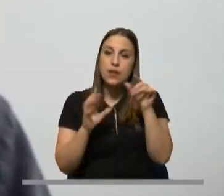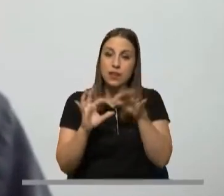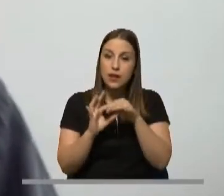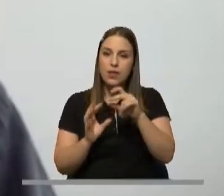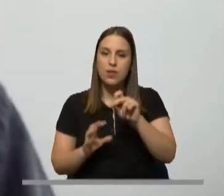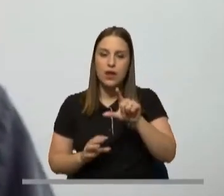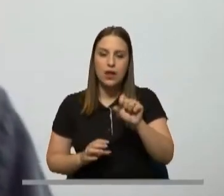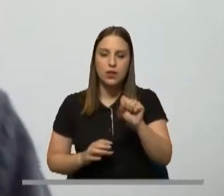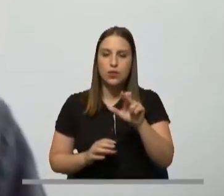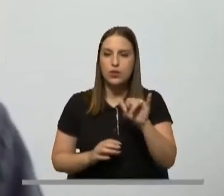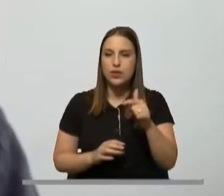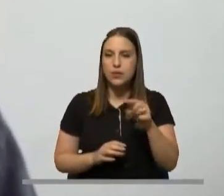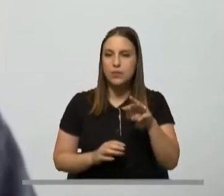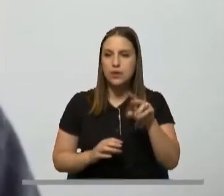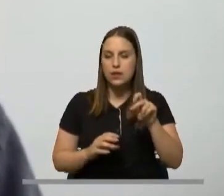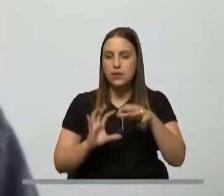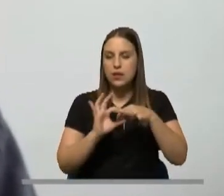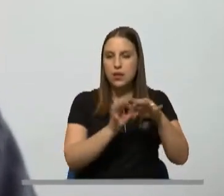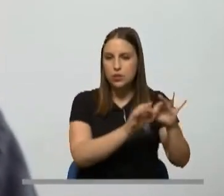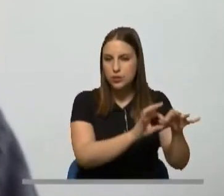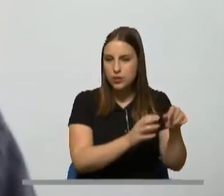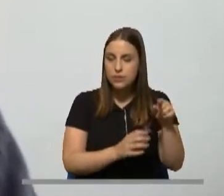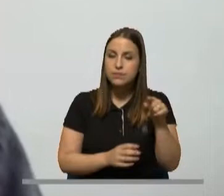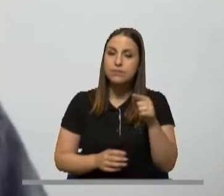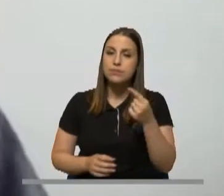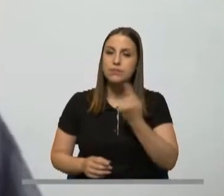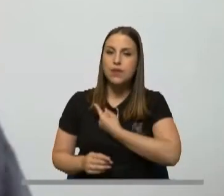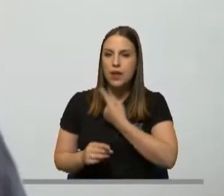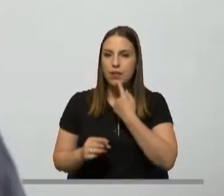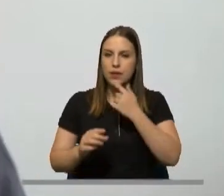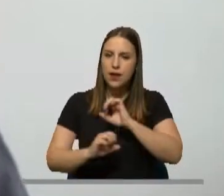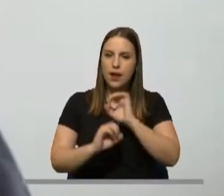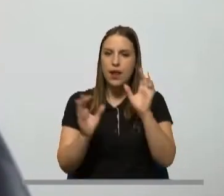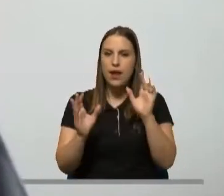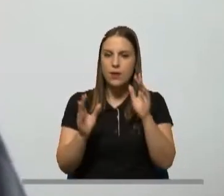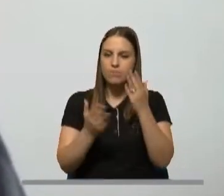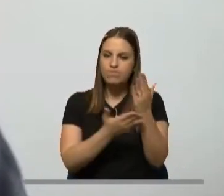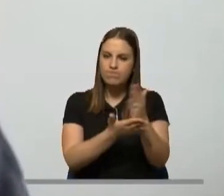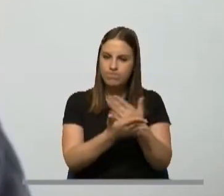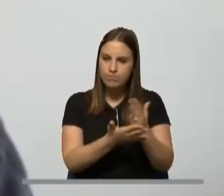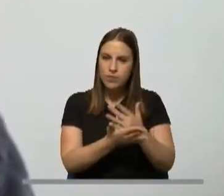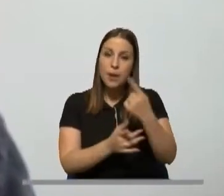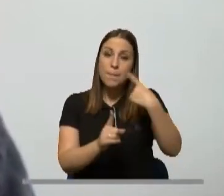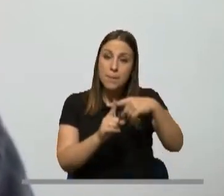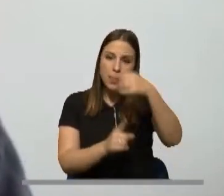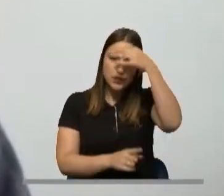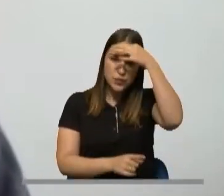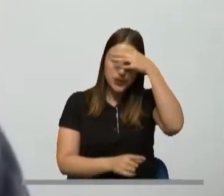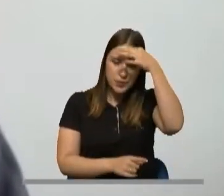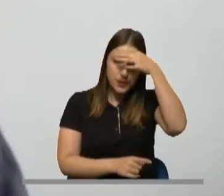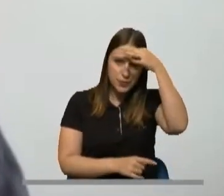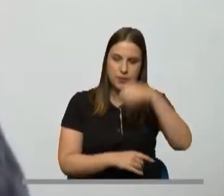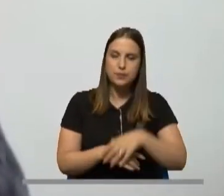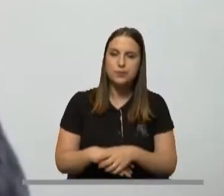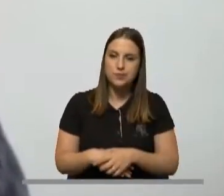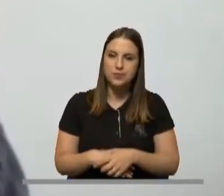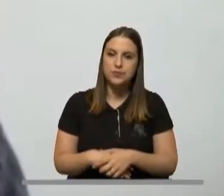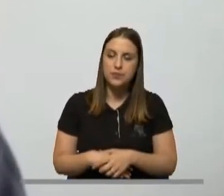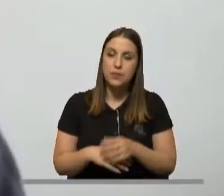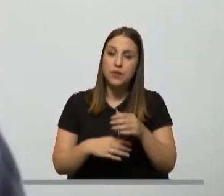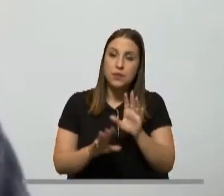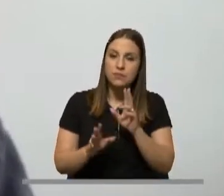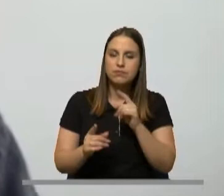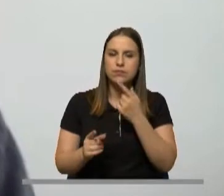algorithmic logic, which demands clarity, objectivity, and precision. Herein lie the